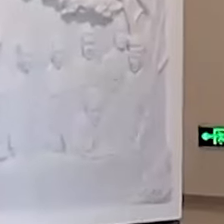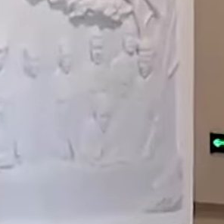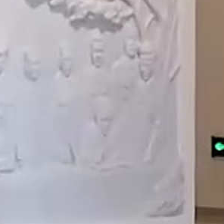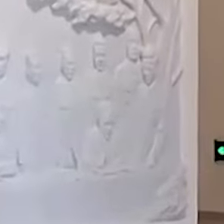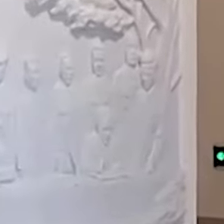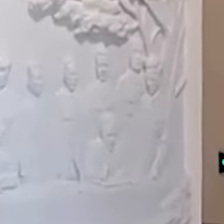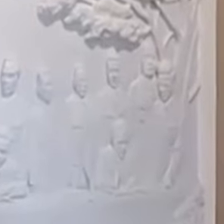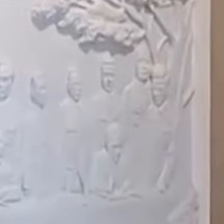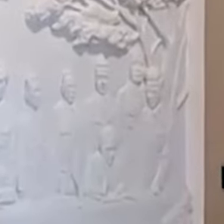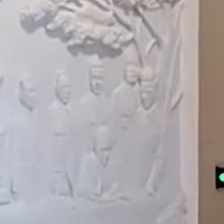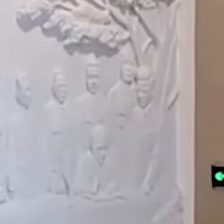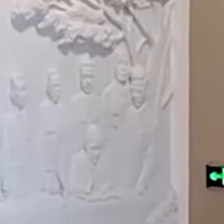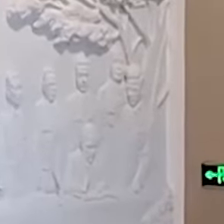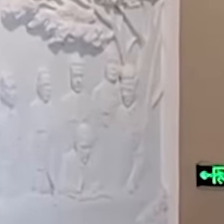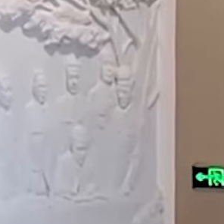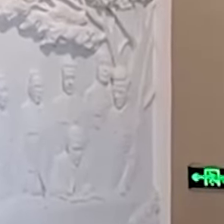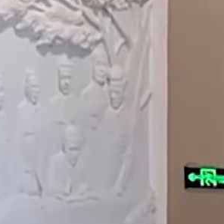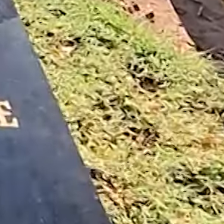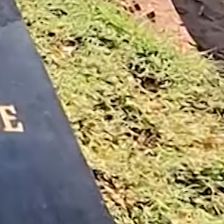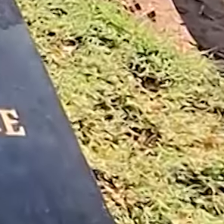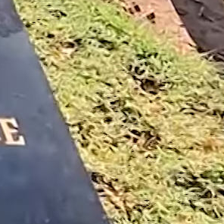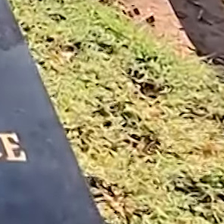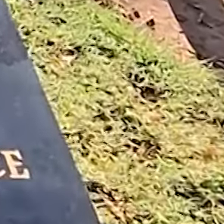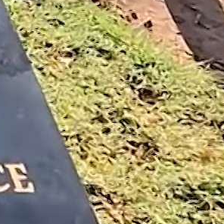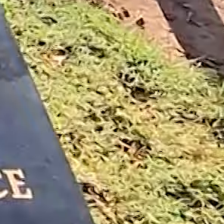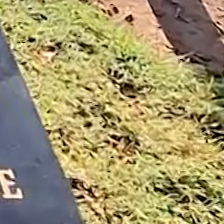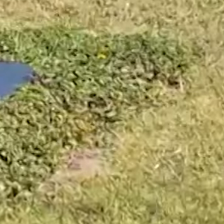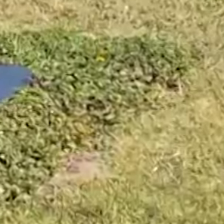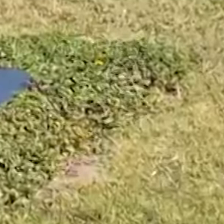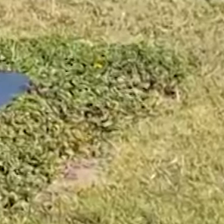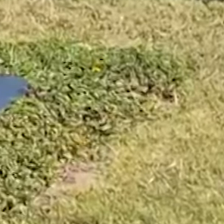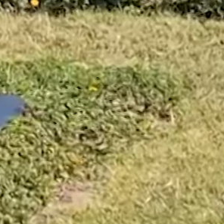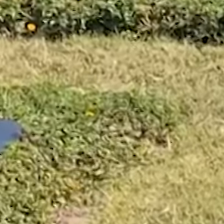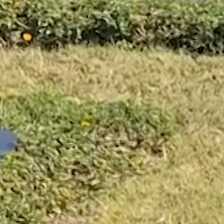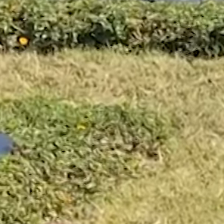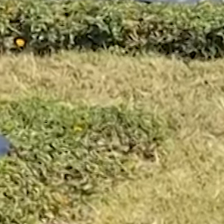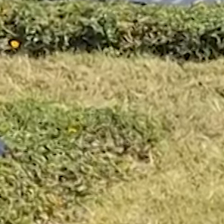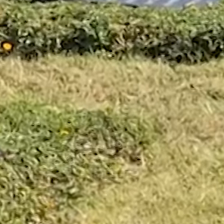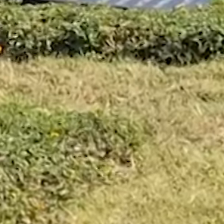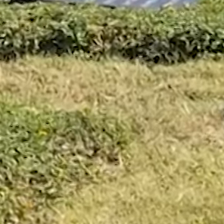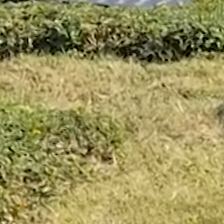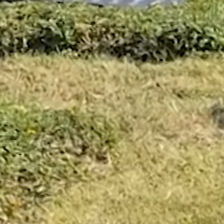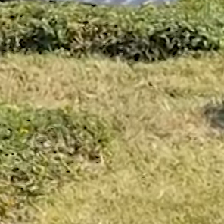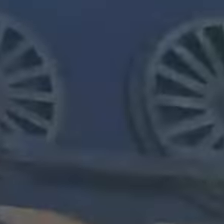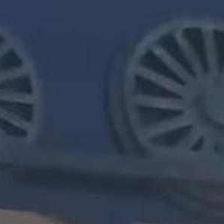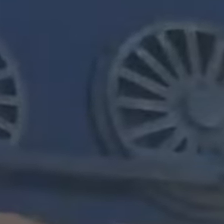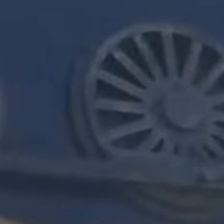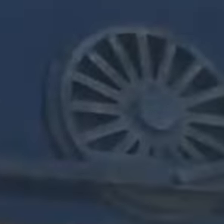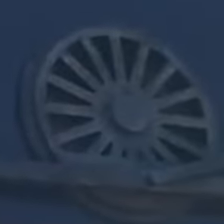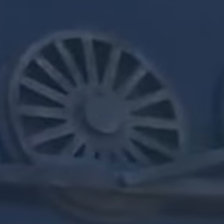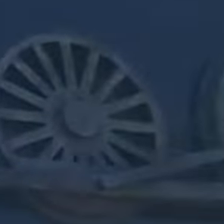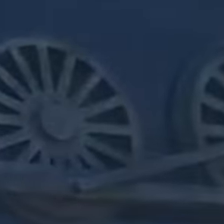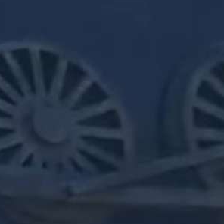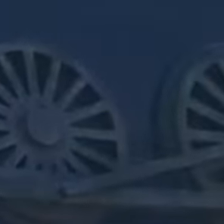Affairs today visited the Tazara Memorial Site in Chongwe District. This is the memorial site for the heroes that lost their lives during the